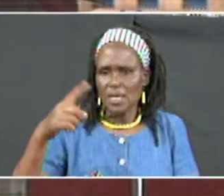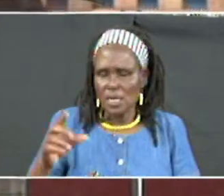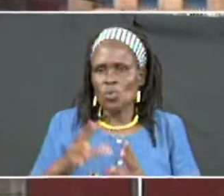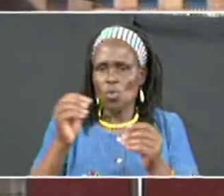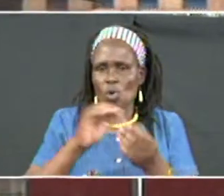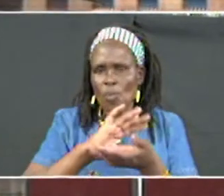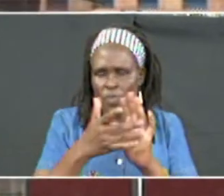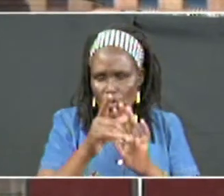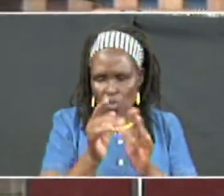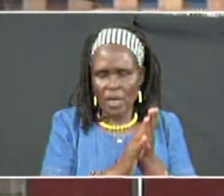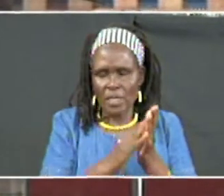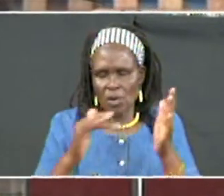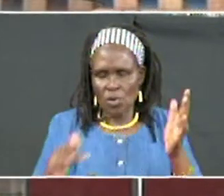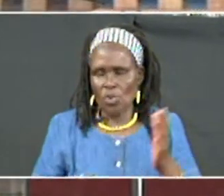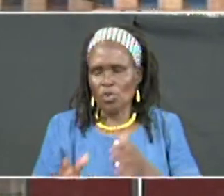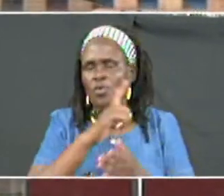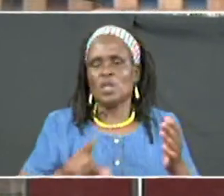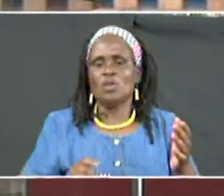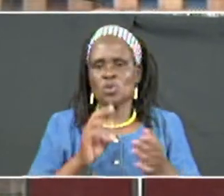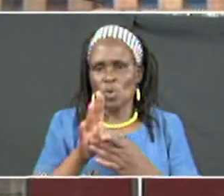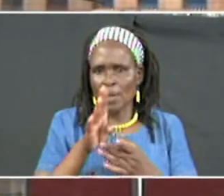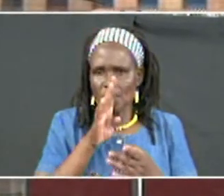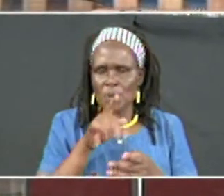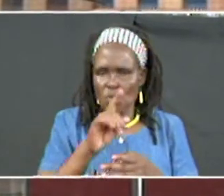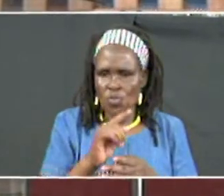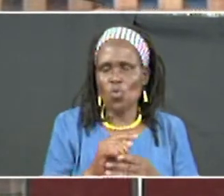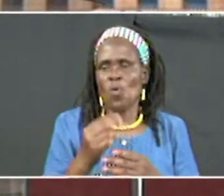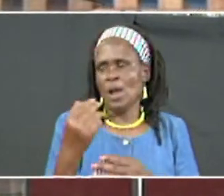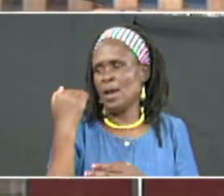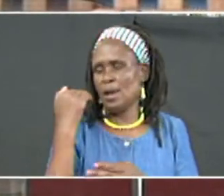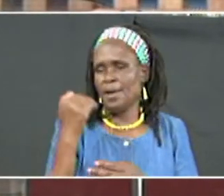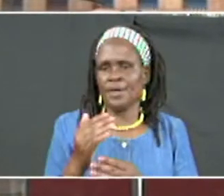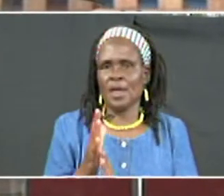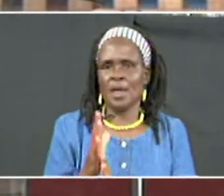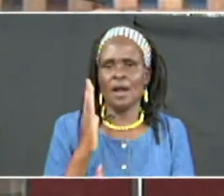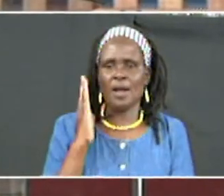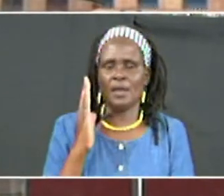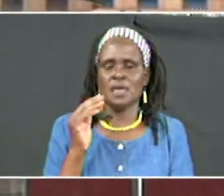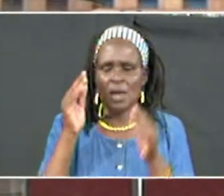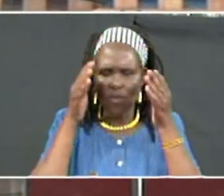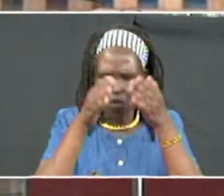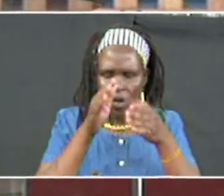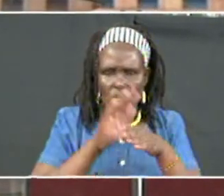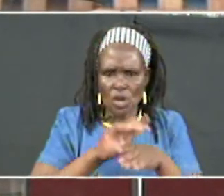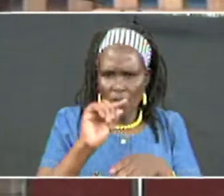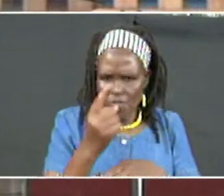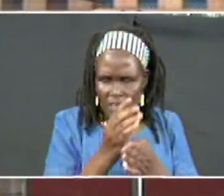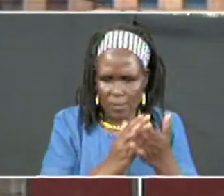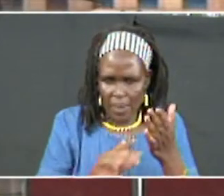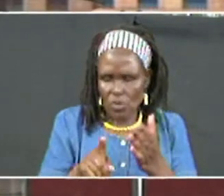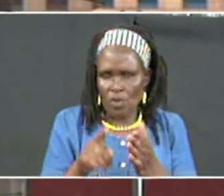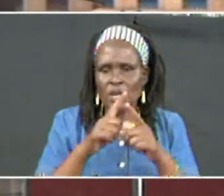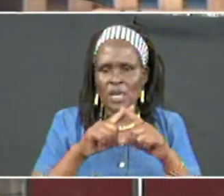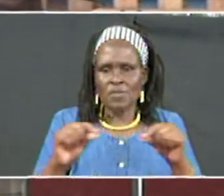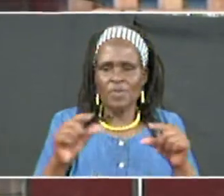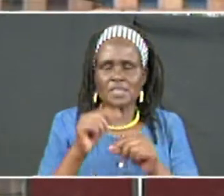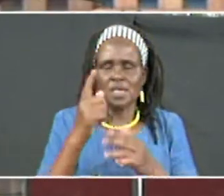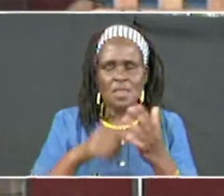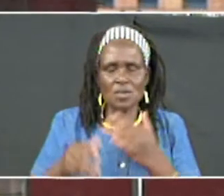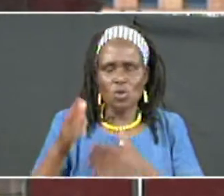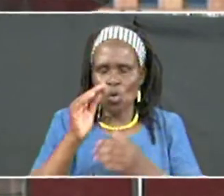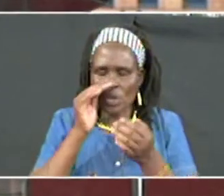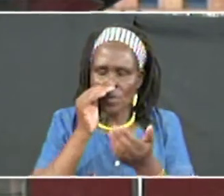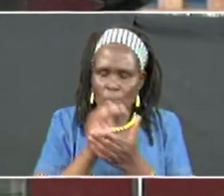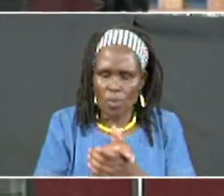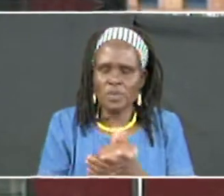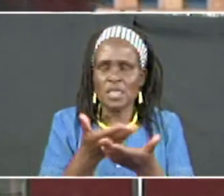of the Lord will be your rear guard. I focus on the first part of that verse, that God promises there is hope